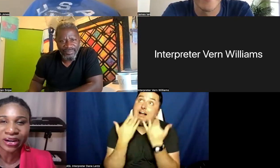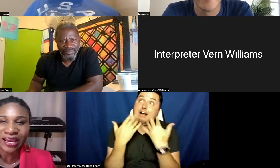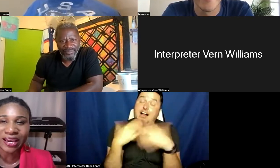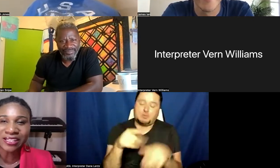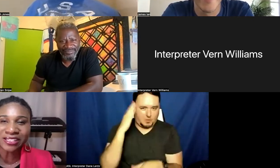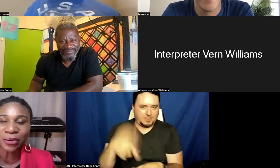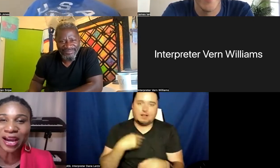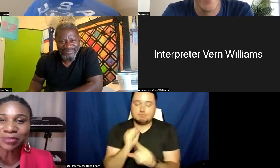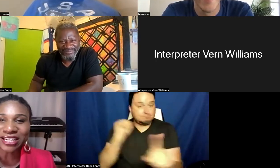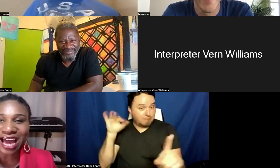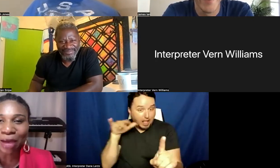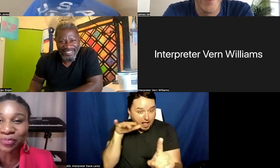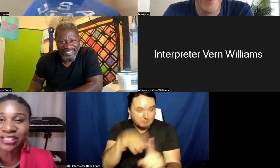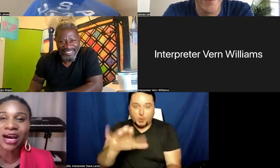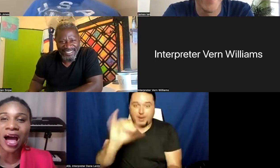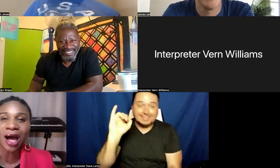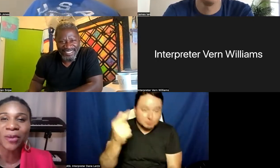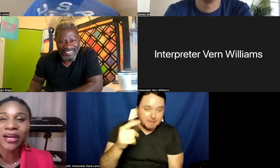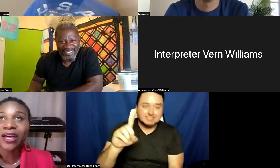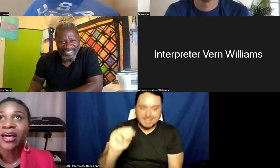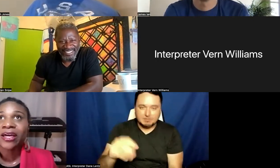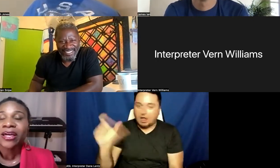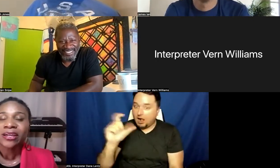your Instagram DMs.